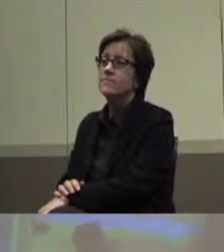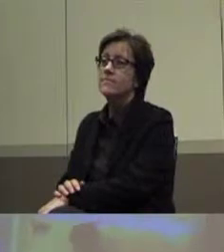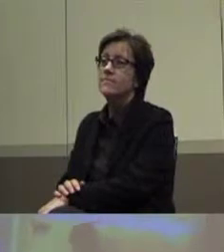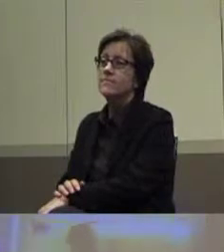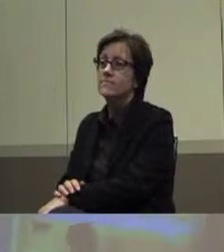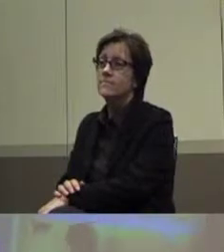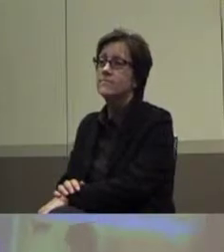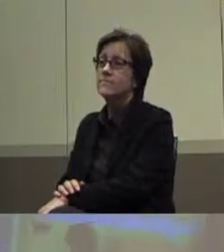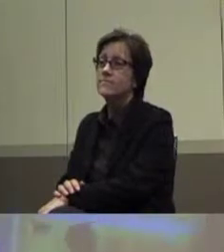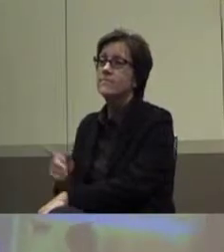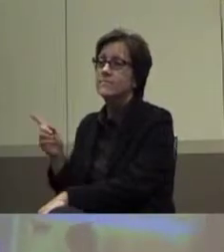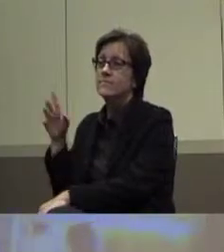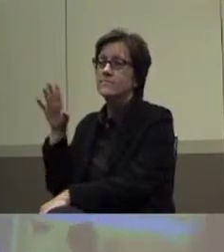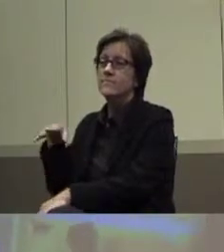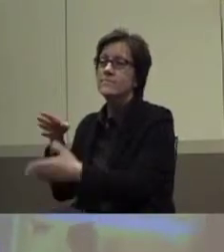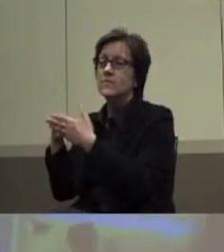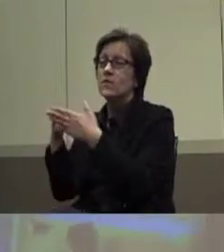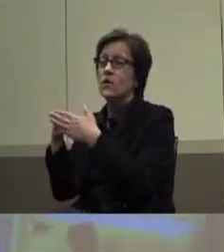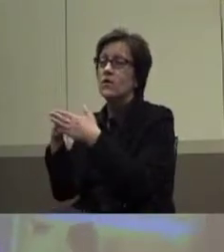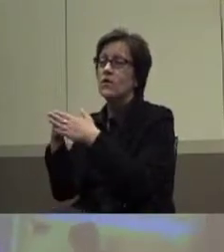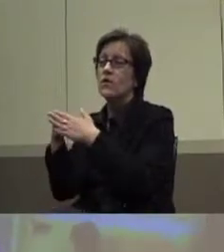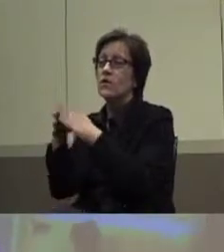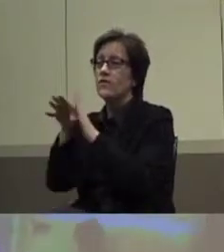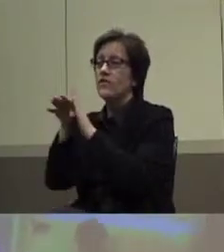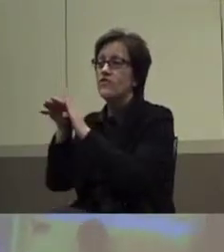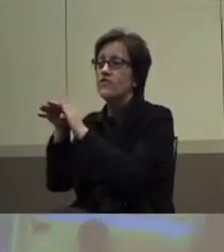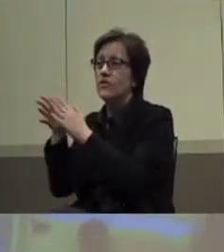not so close. Right there.